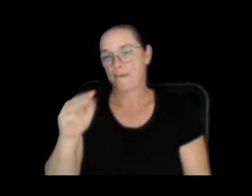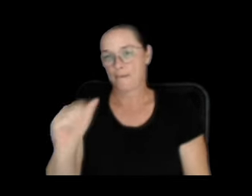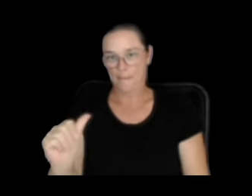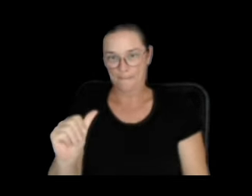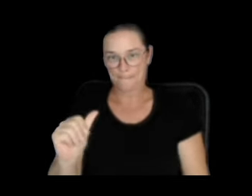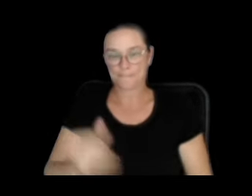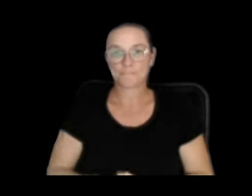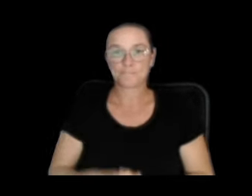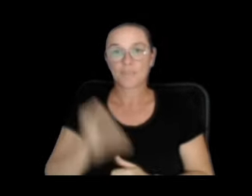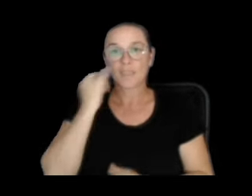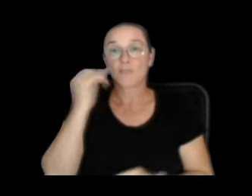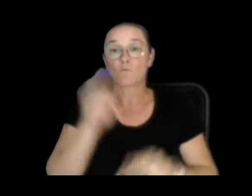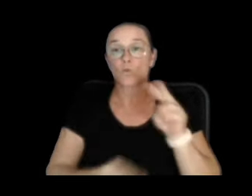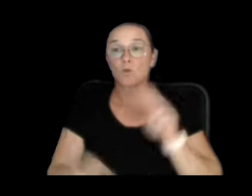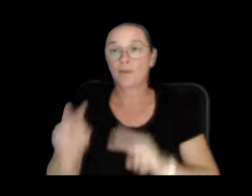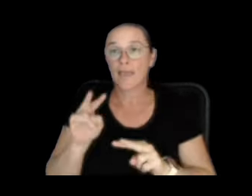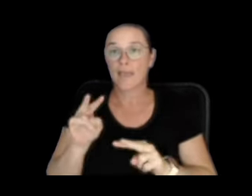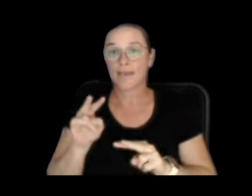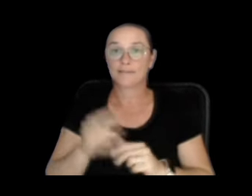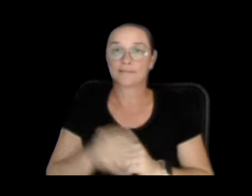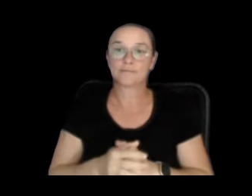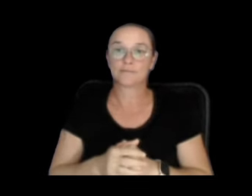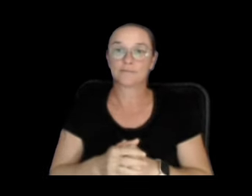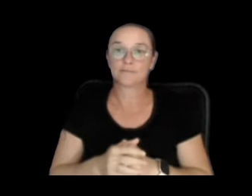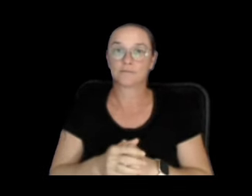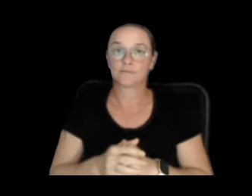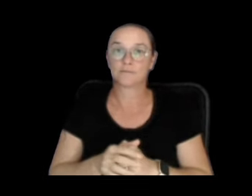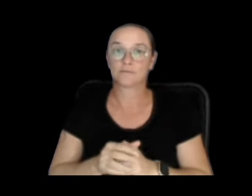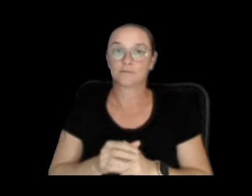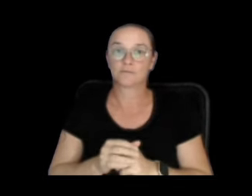If we look at the